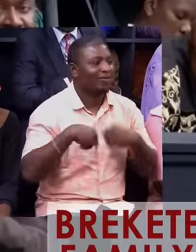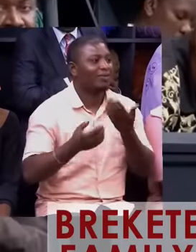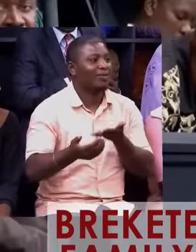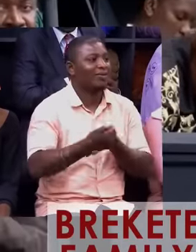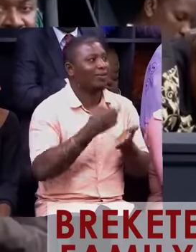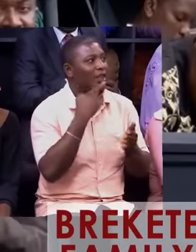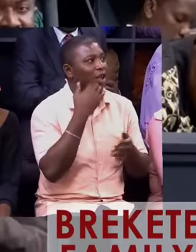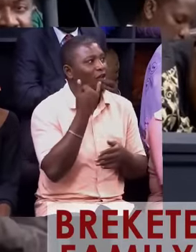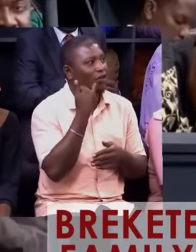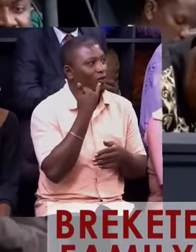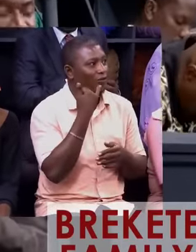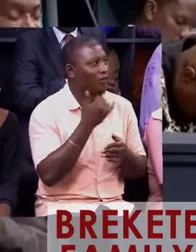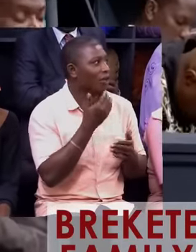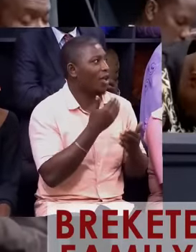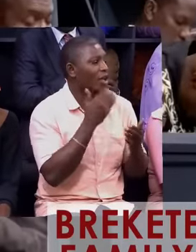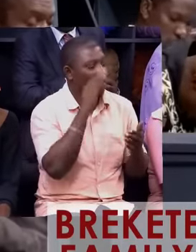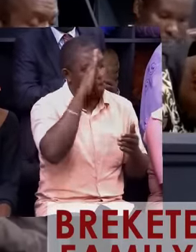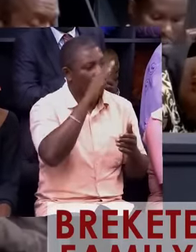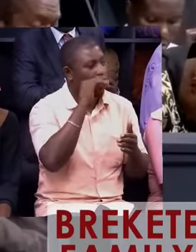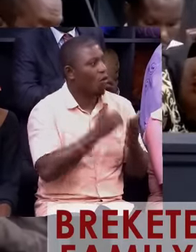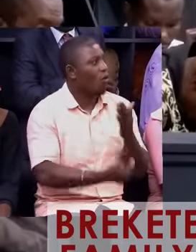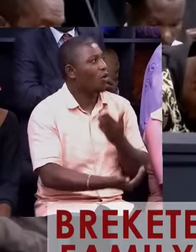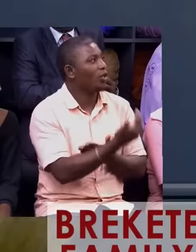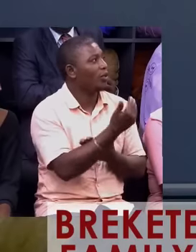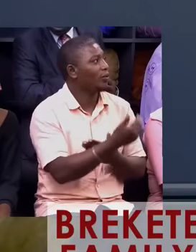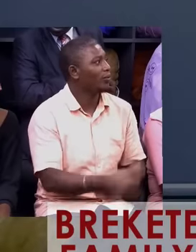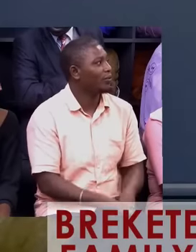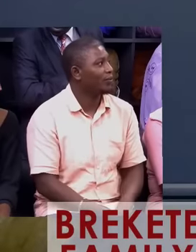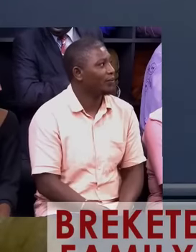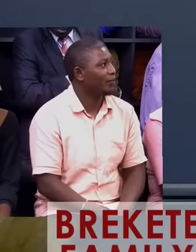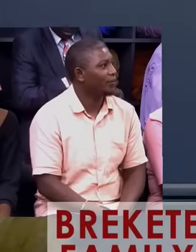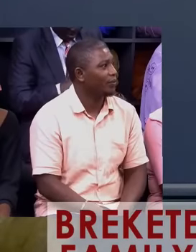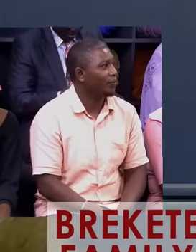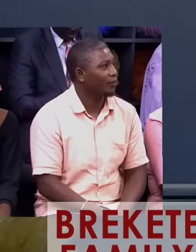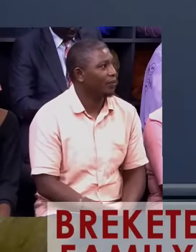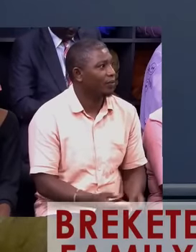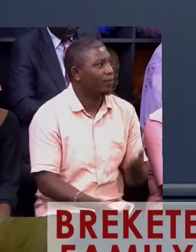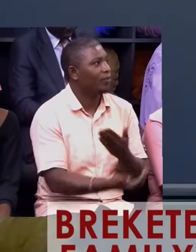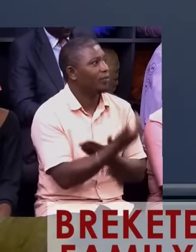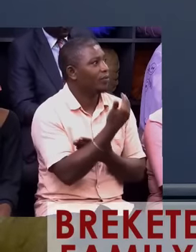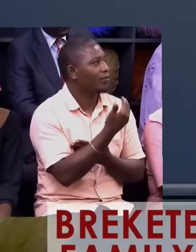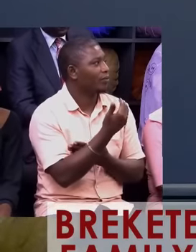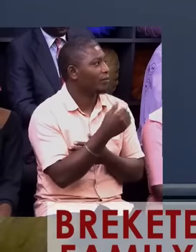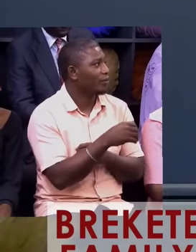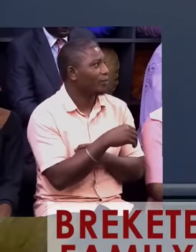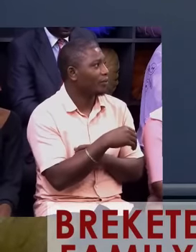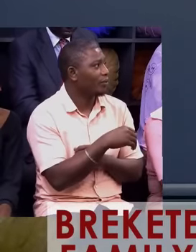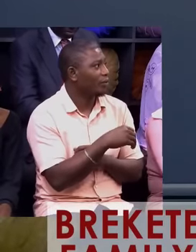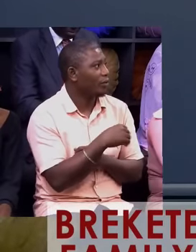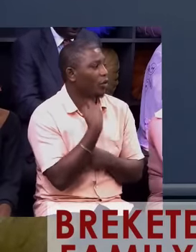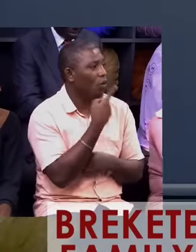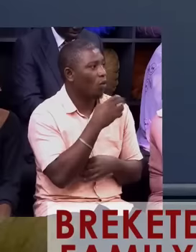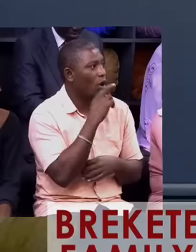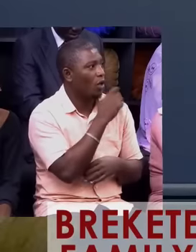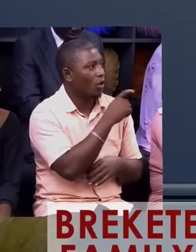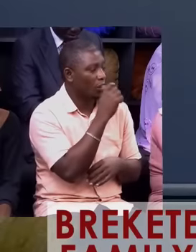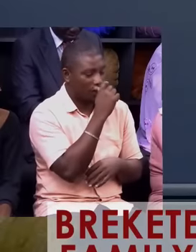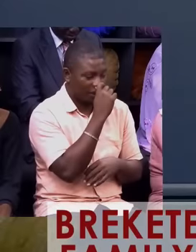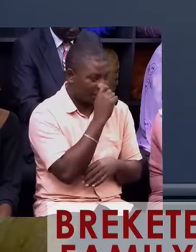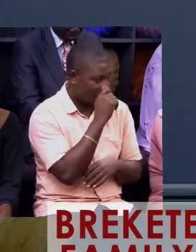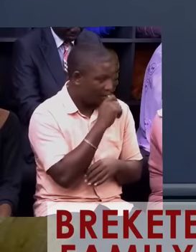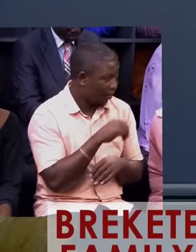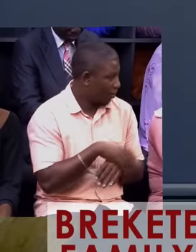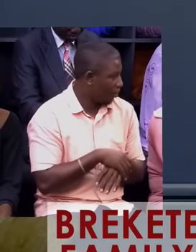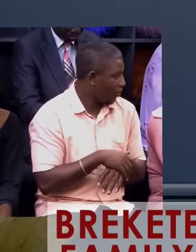sharp hello good morning good morning yes for radio and